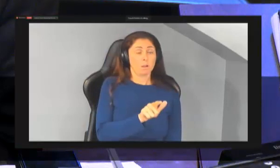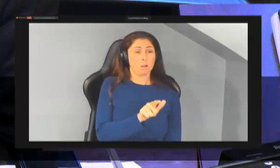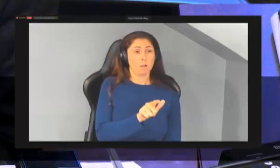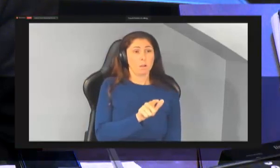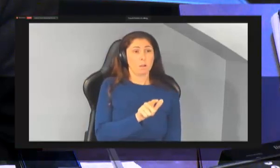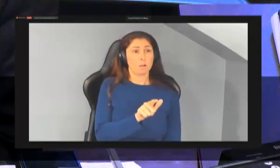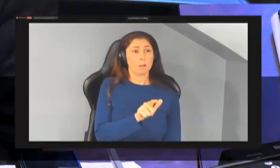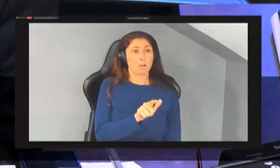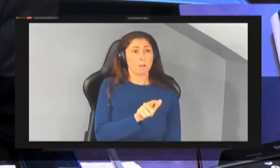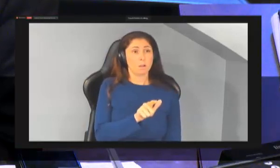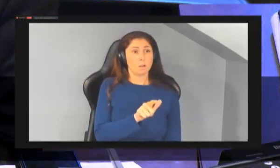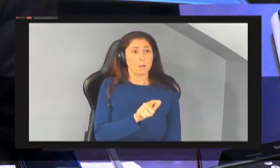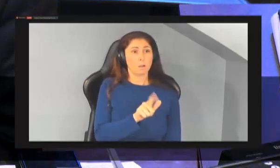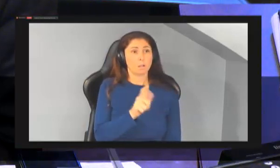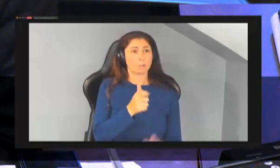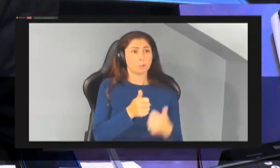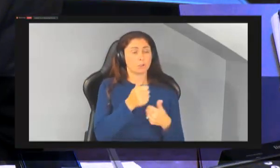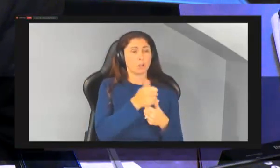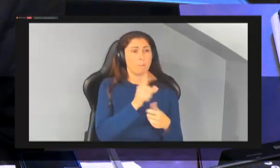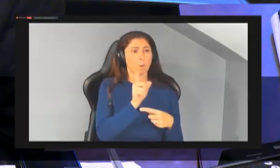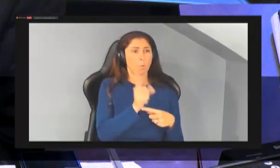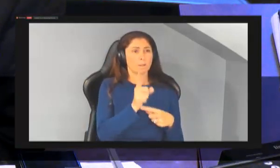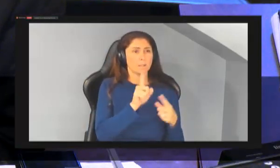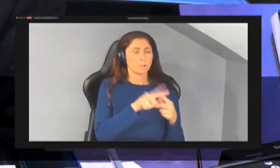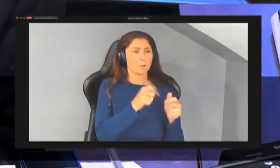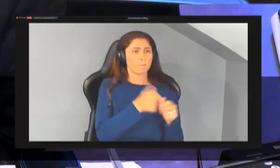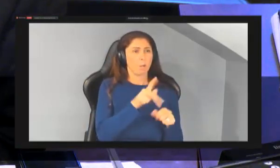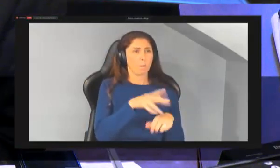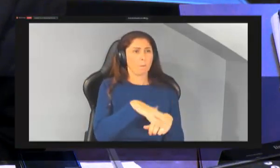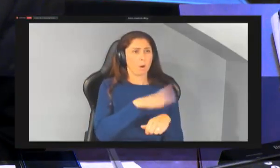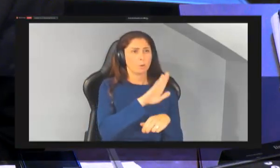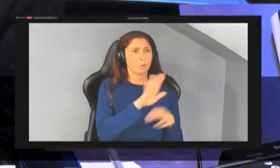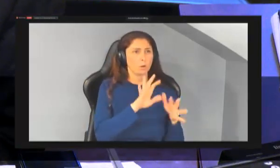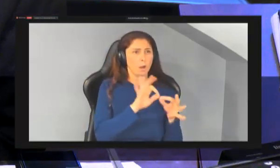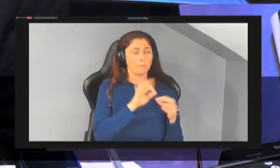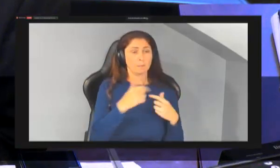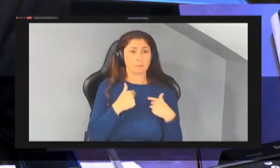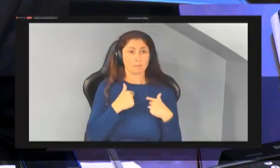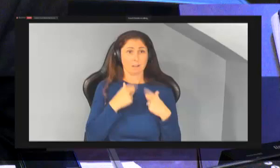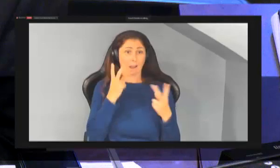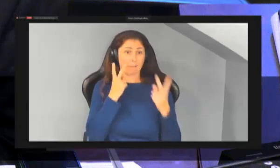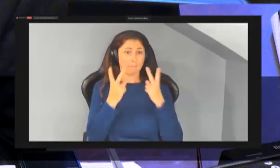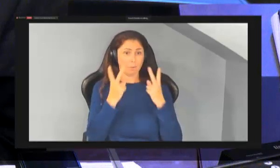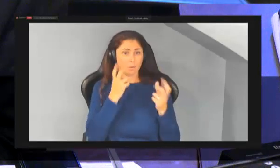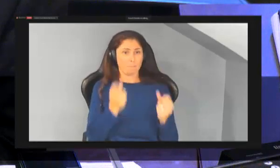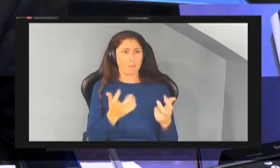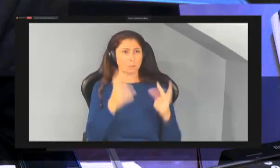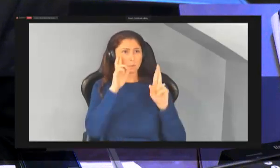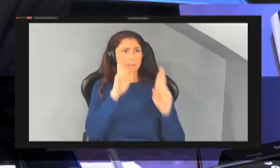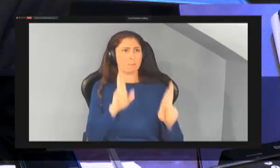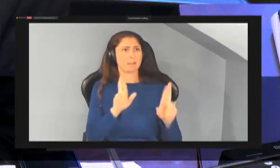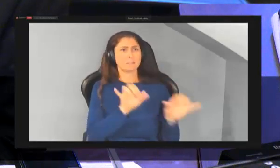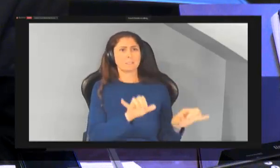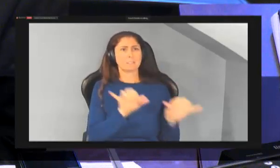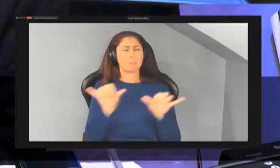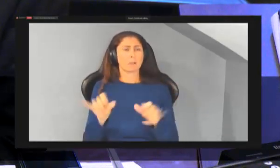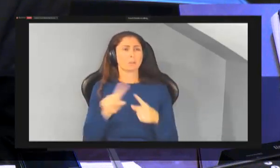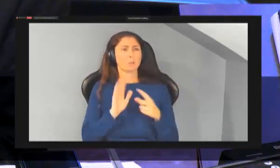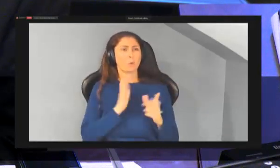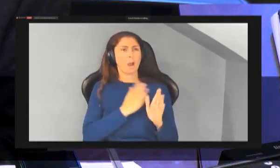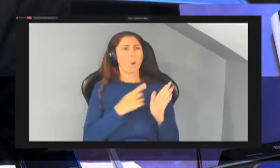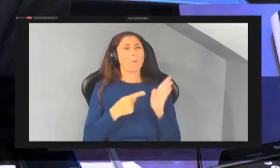to chime in for 1 second to follow up on your comments. I view this in many respects similar to our affordable housing